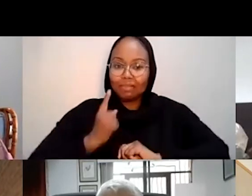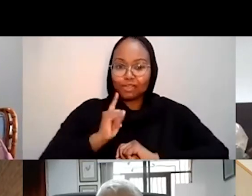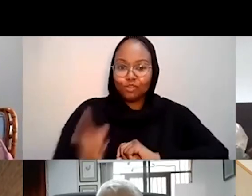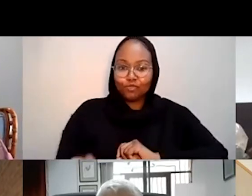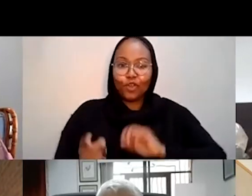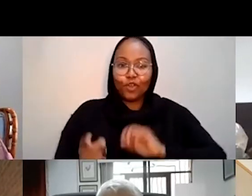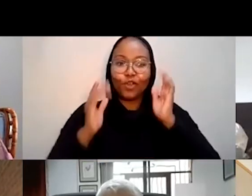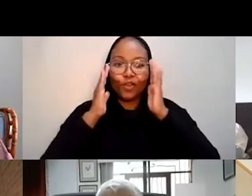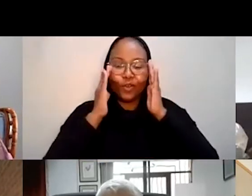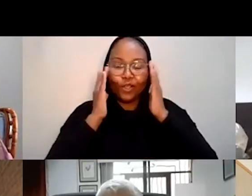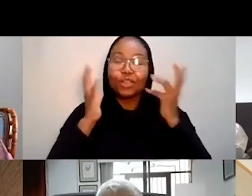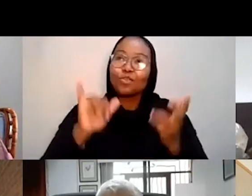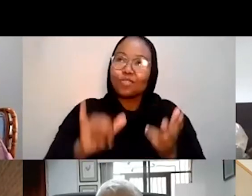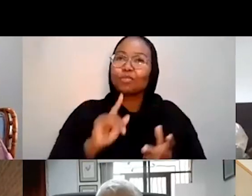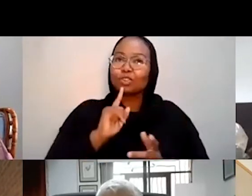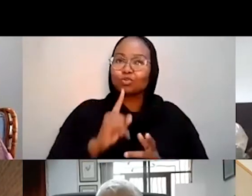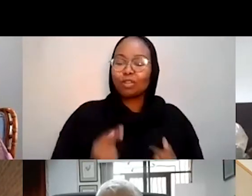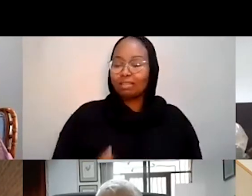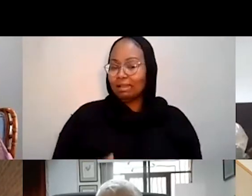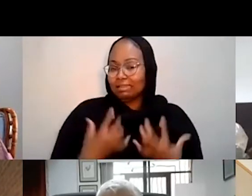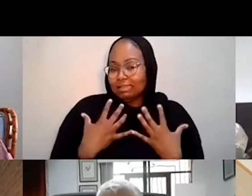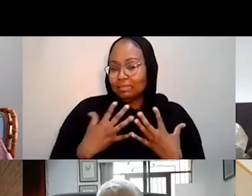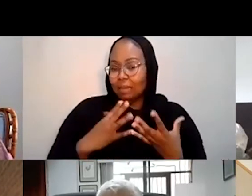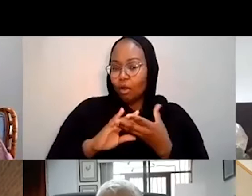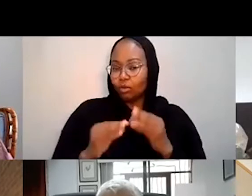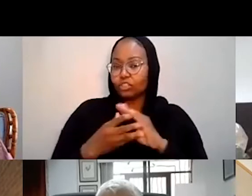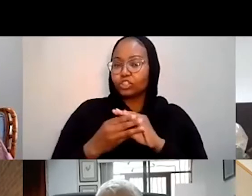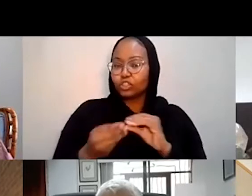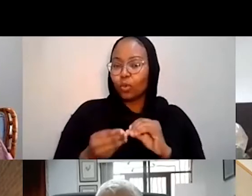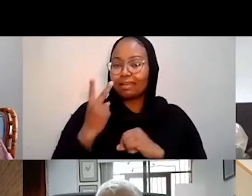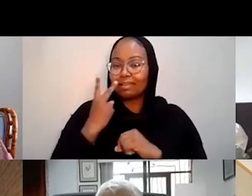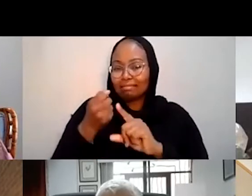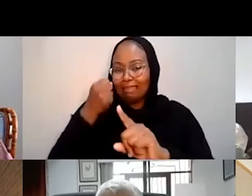inspiring story to see the impact that this film has.